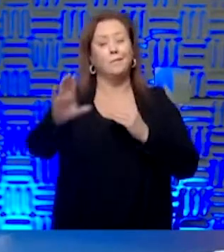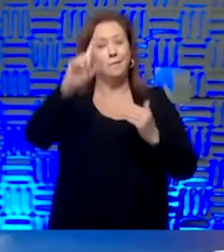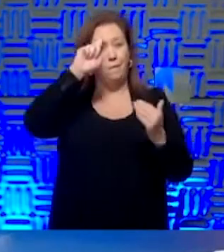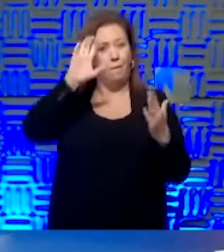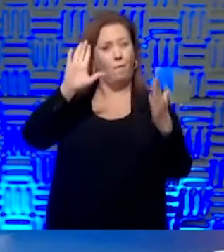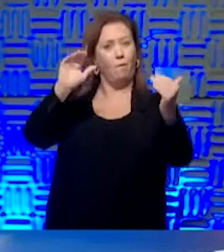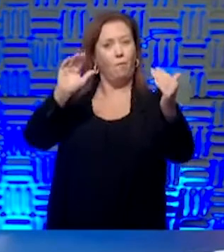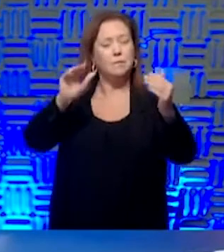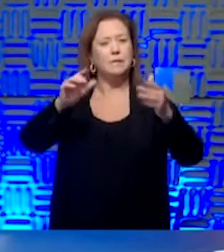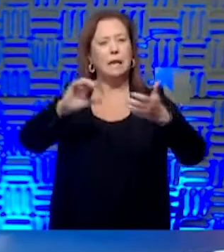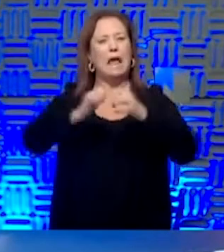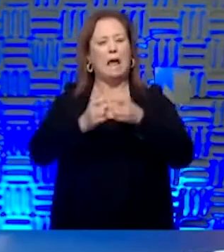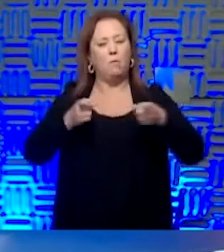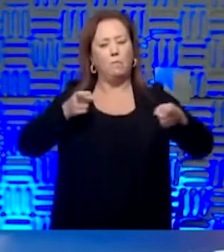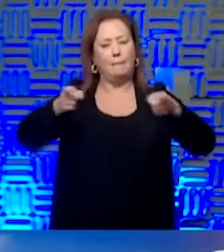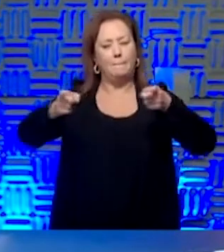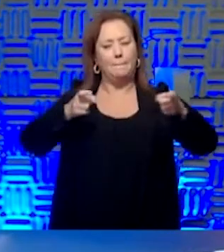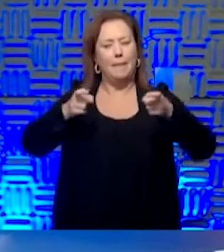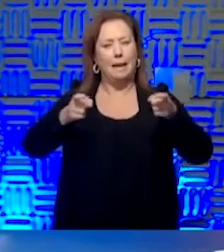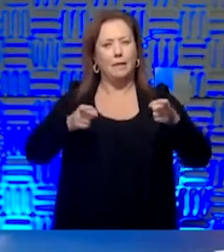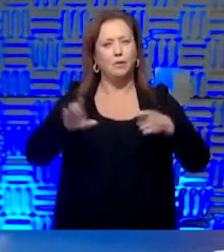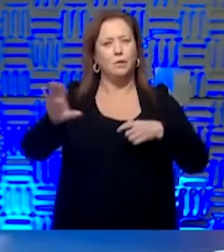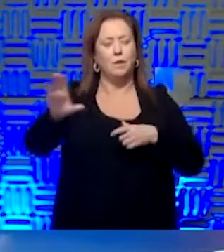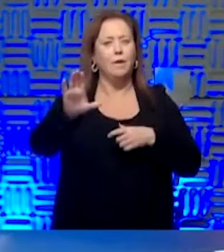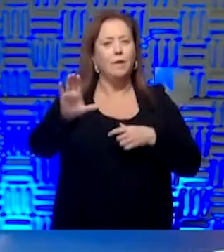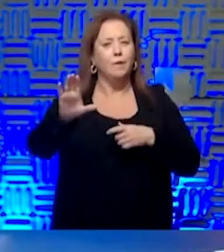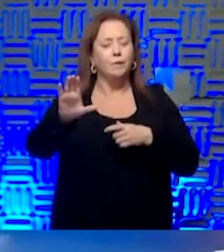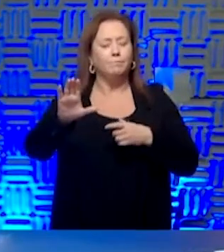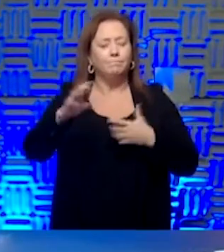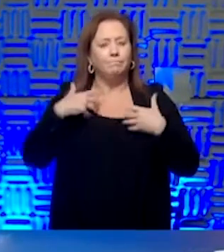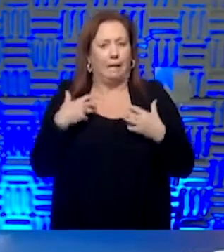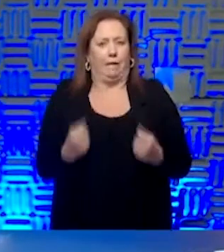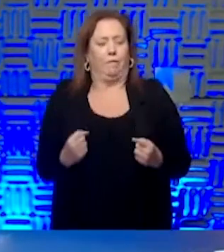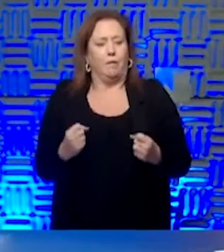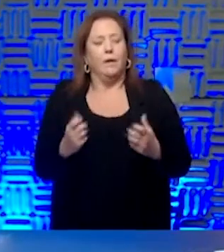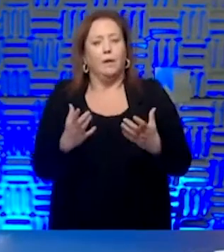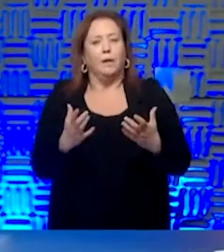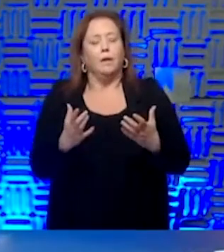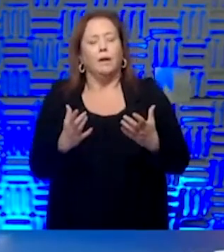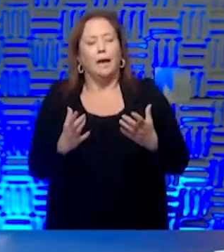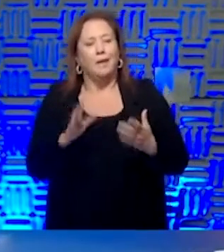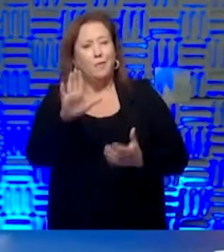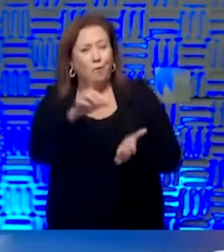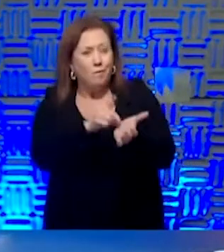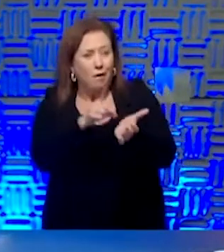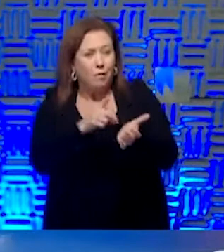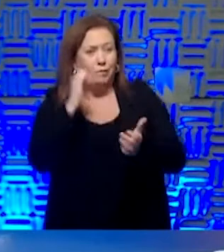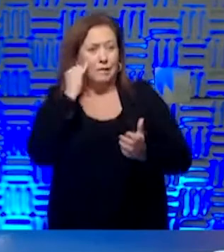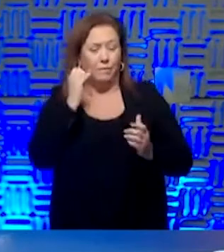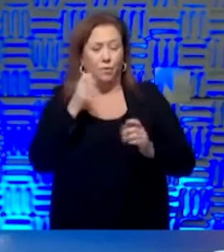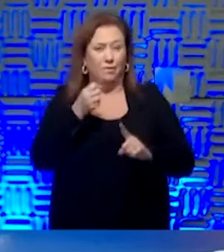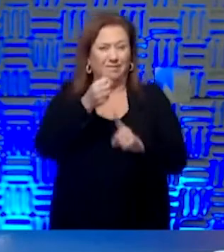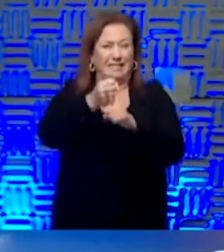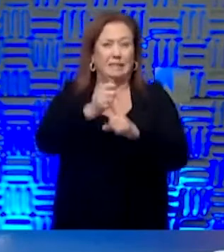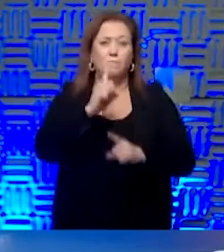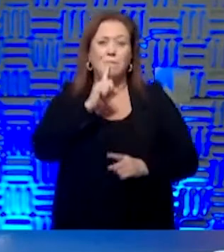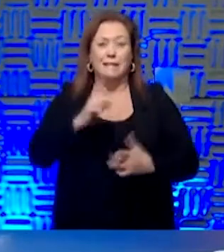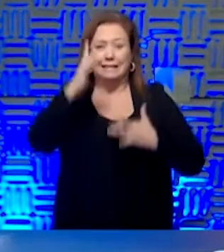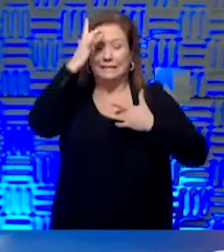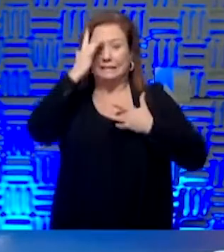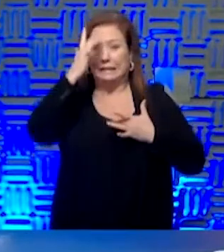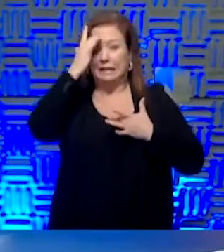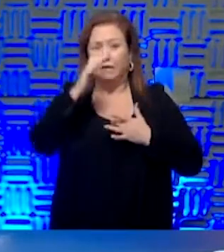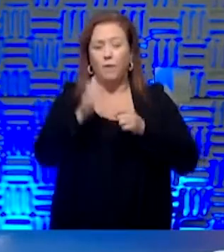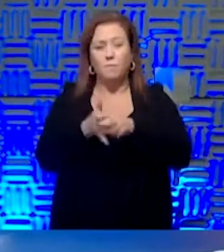for in management of the condition, but also what your providers would worry about if you were to get really sick